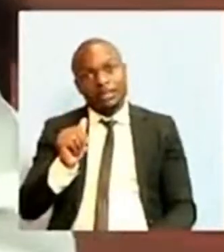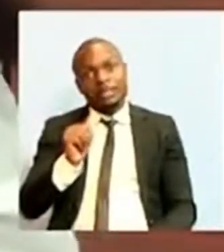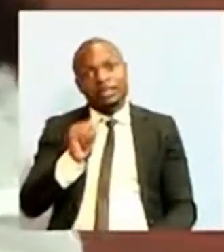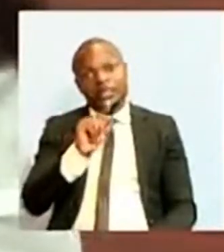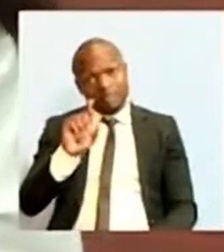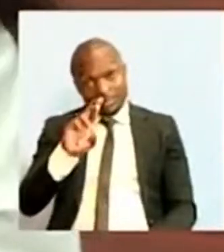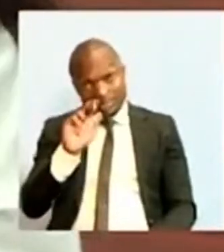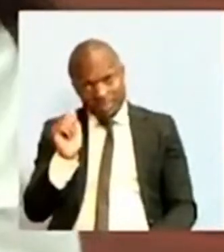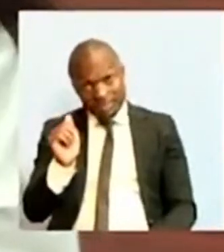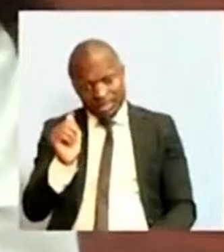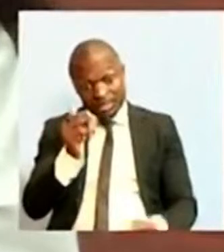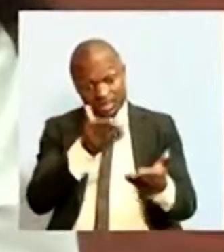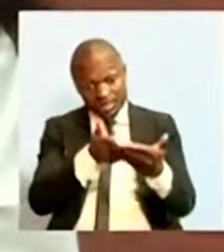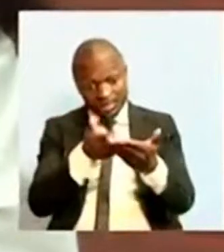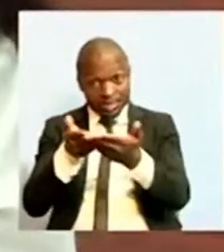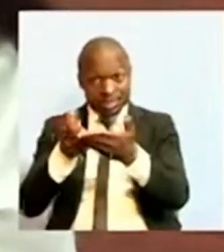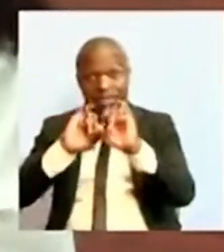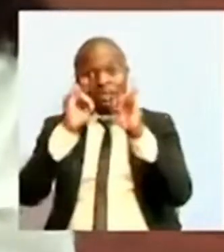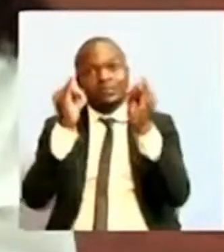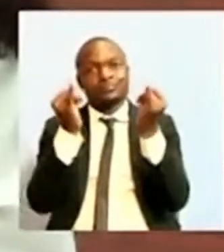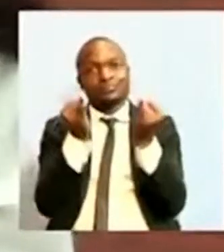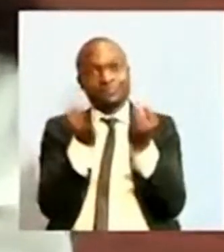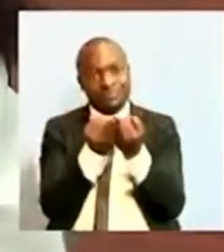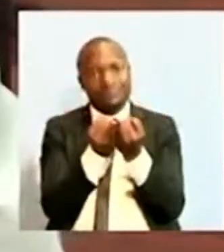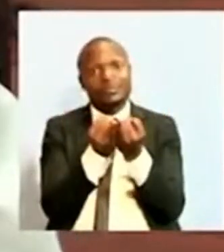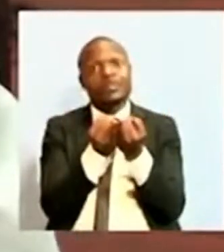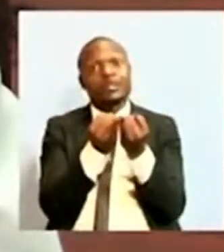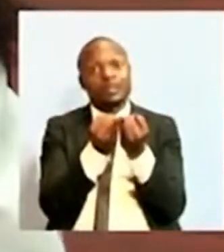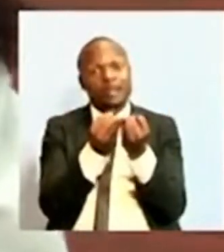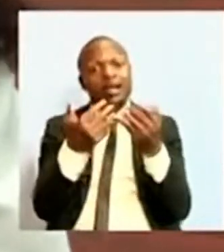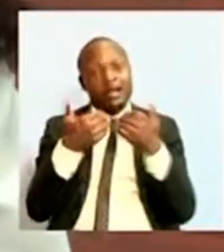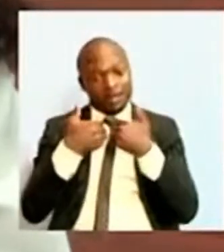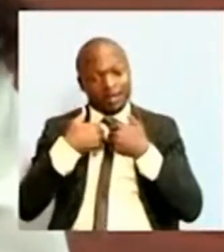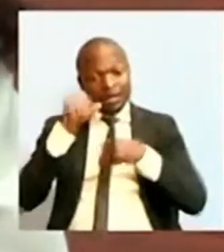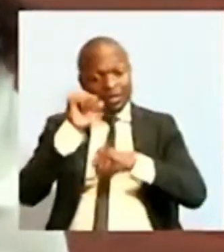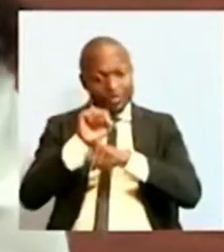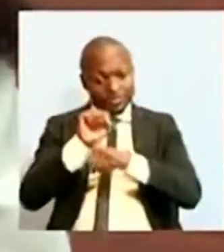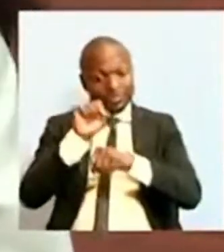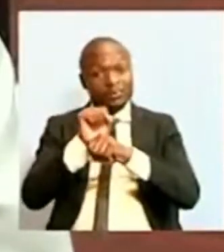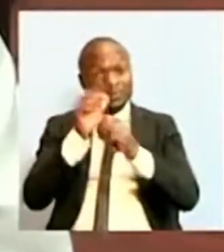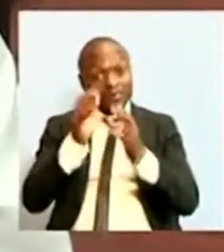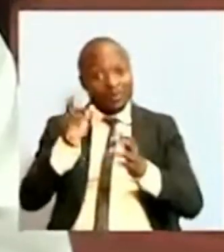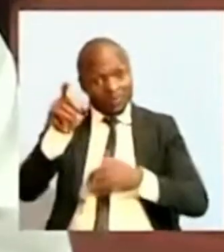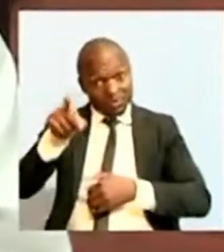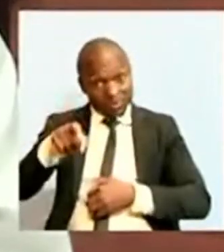these institutions also have employees who need